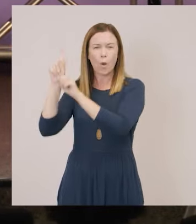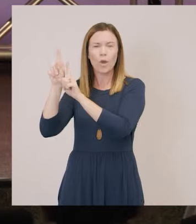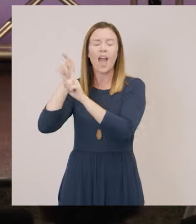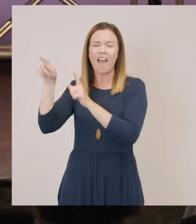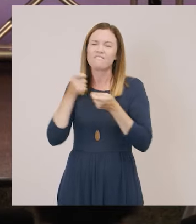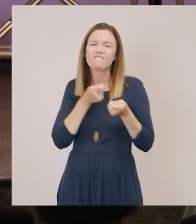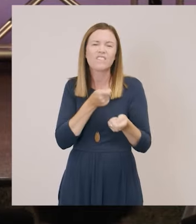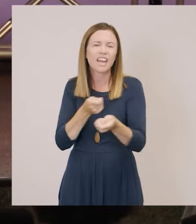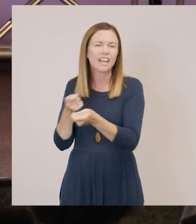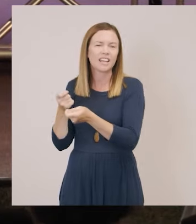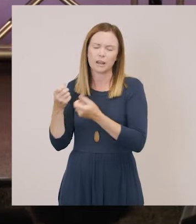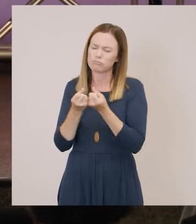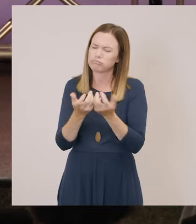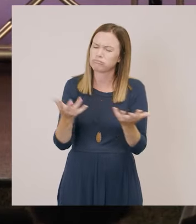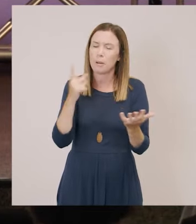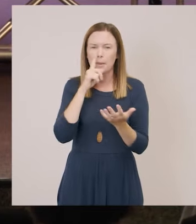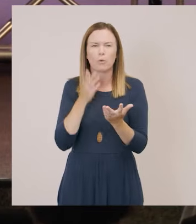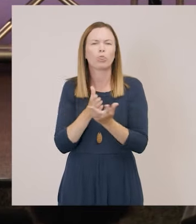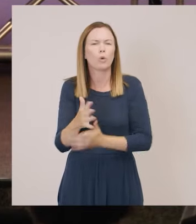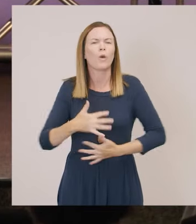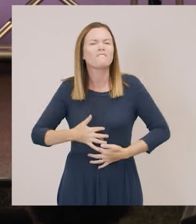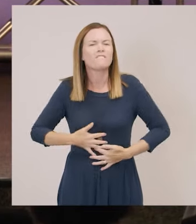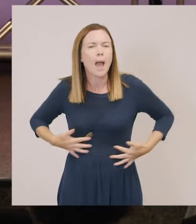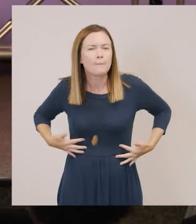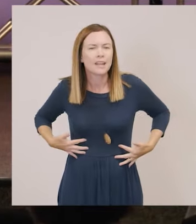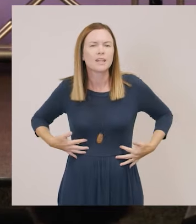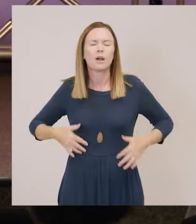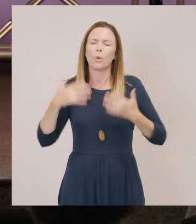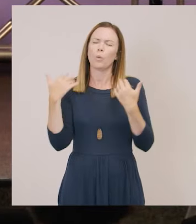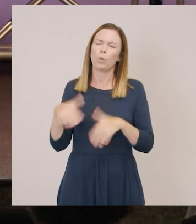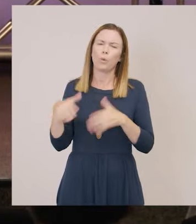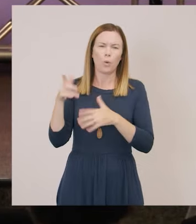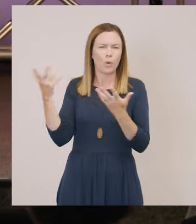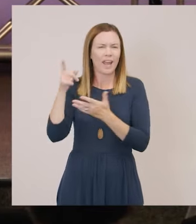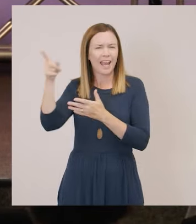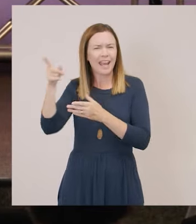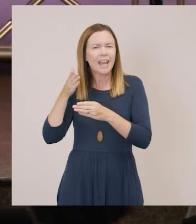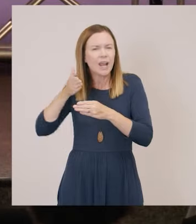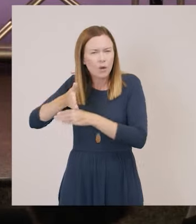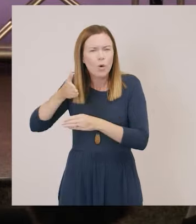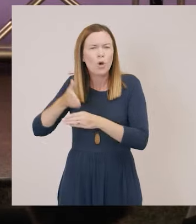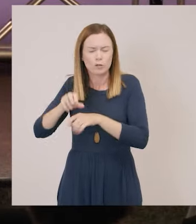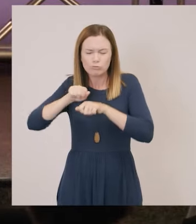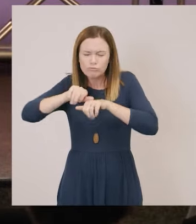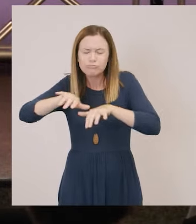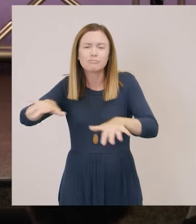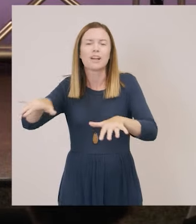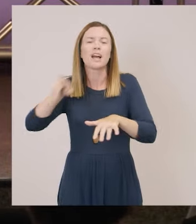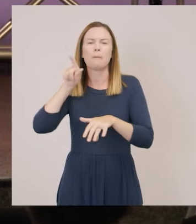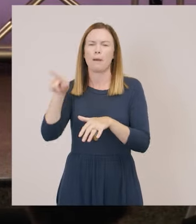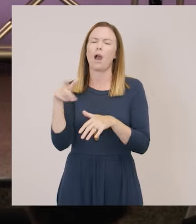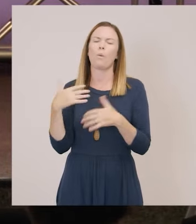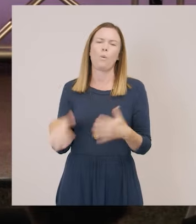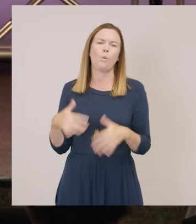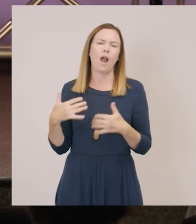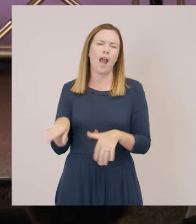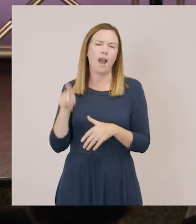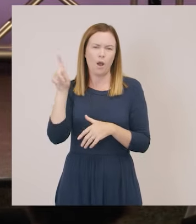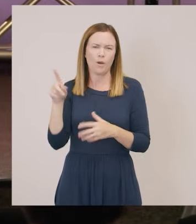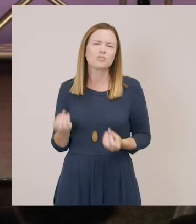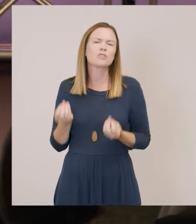land through a time of famine. Incredible mission field, but it came at such a cost. Joseph's name actually means may